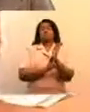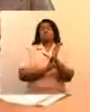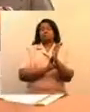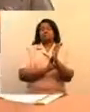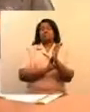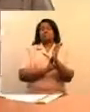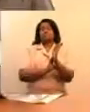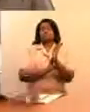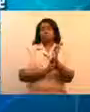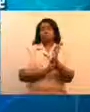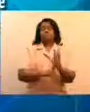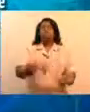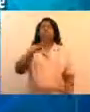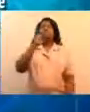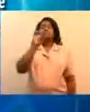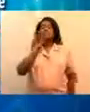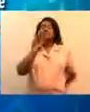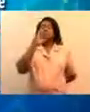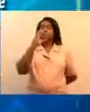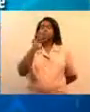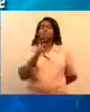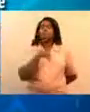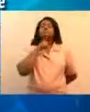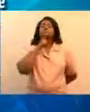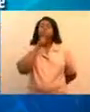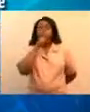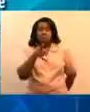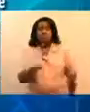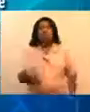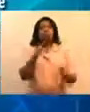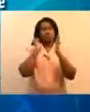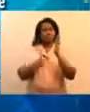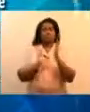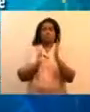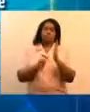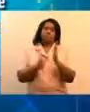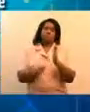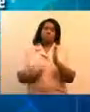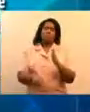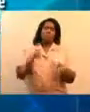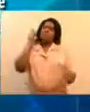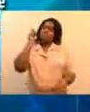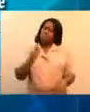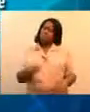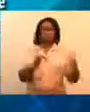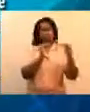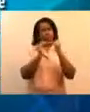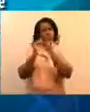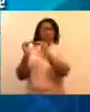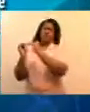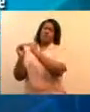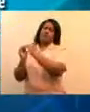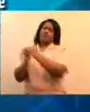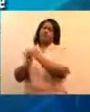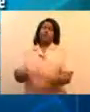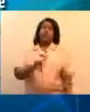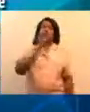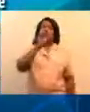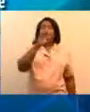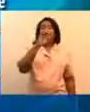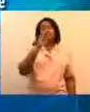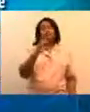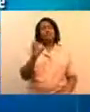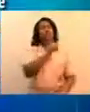must follow. The Environmental Commission is a court and must remain impartial. The staff